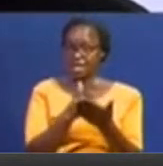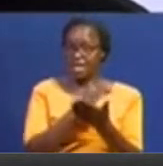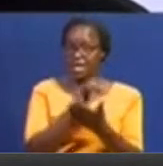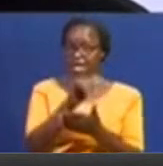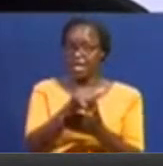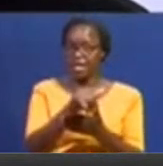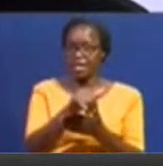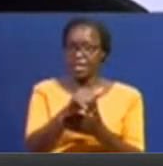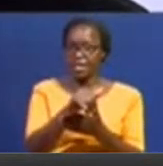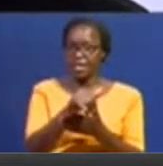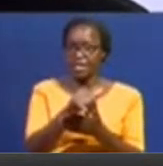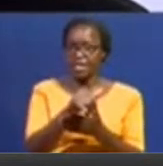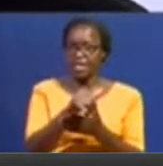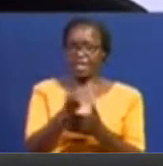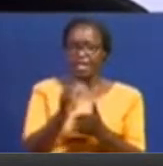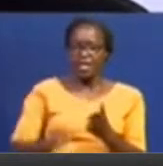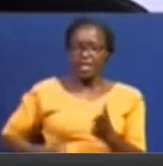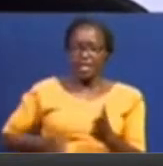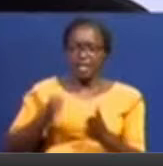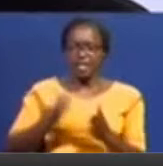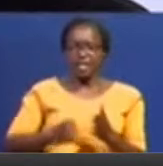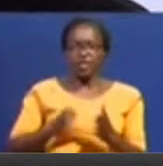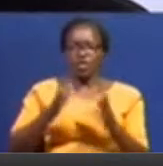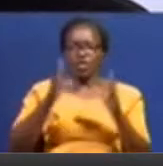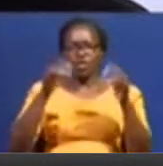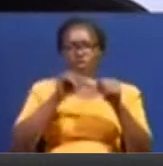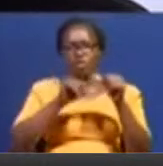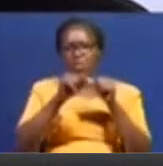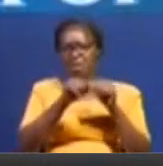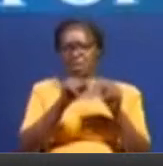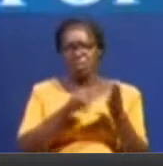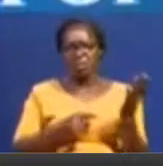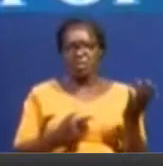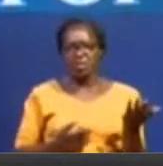think is the ethical issues about that?